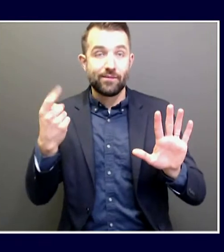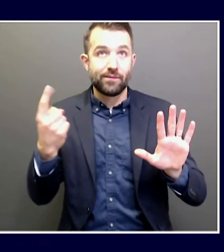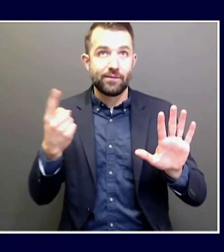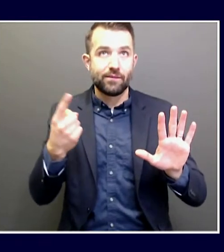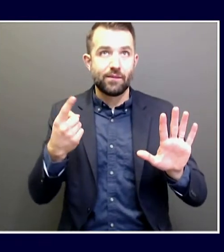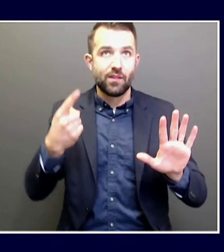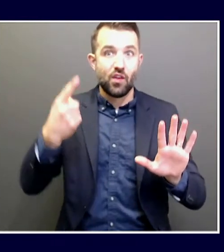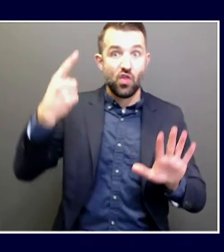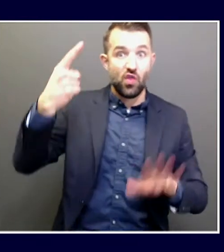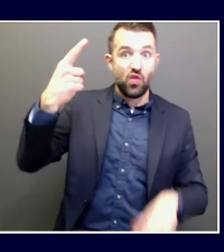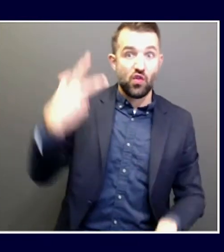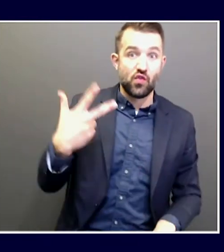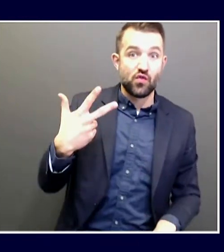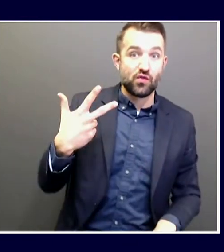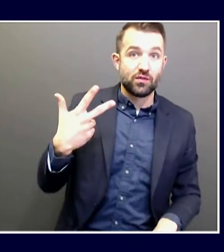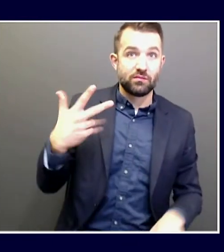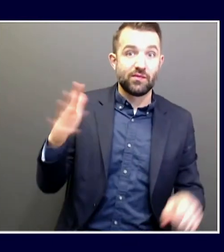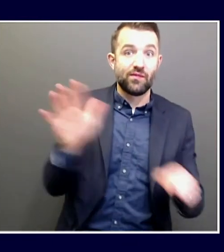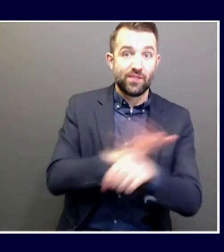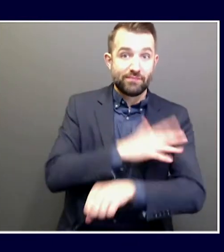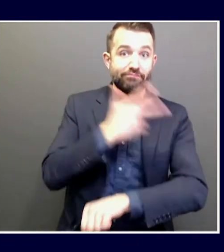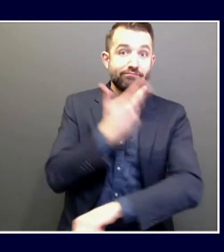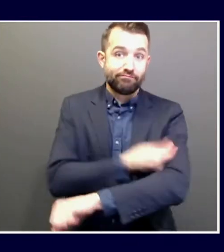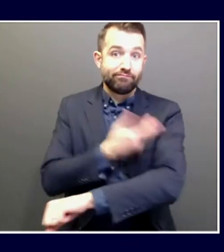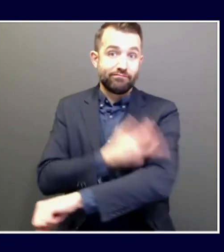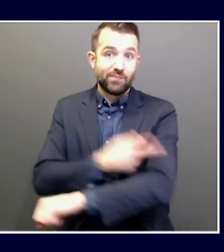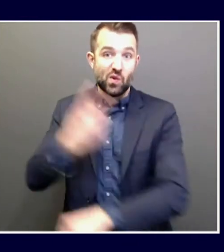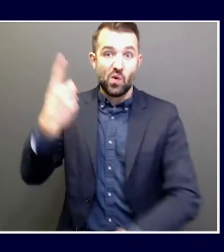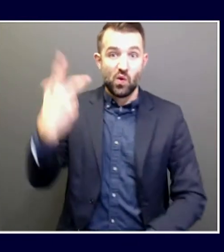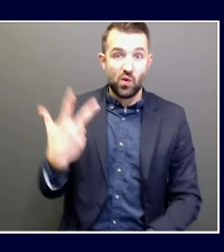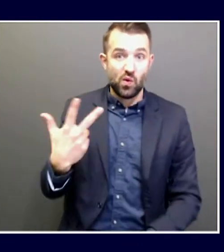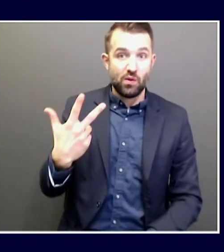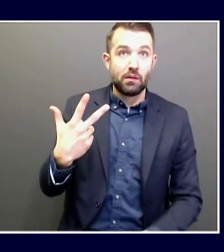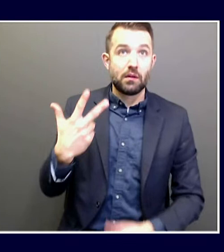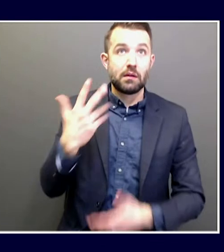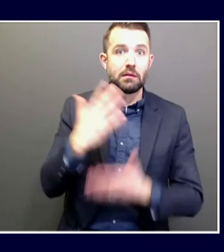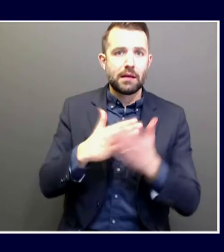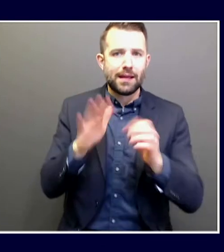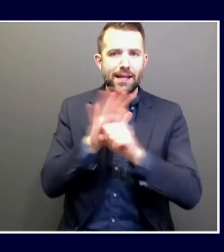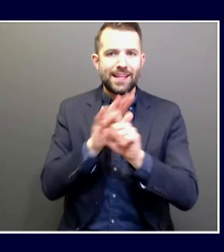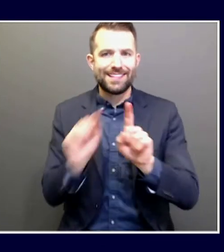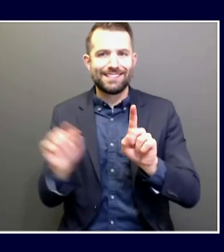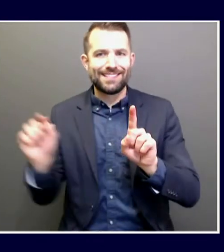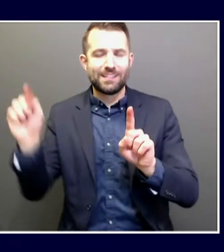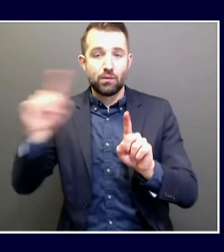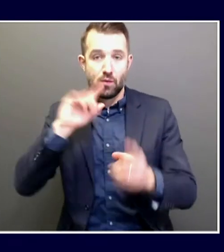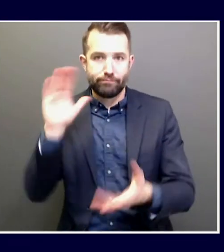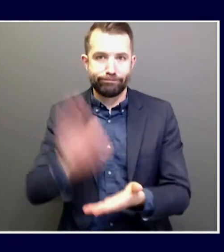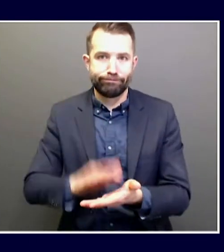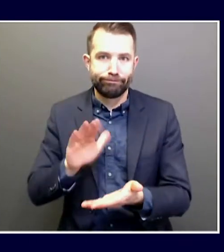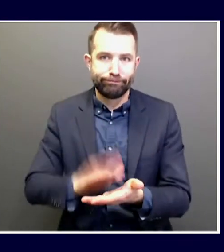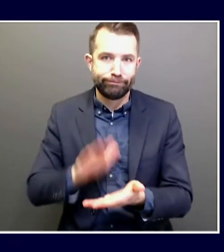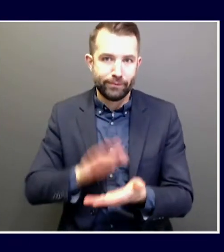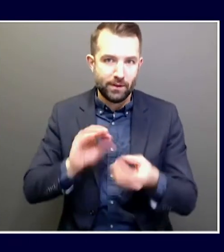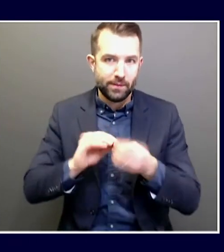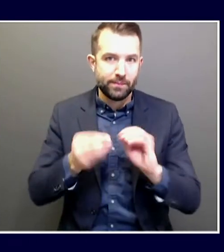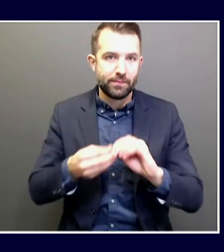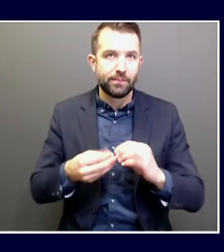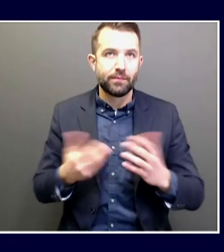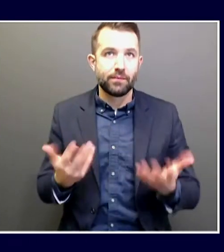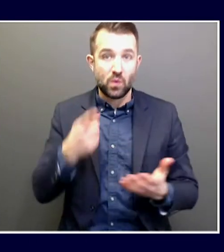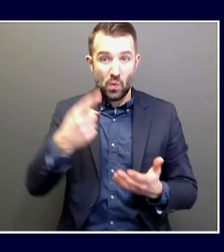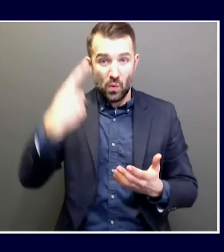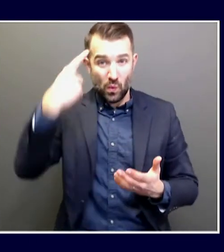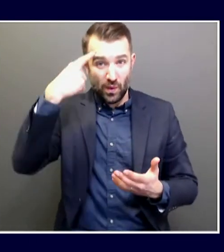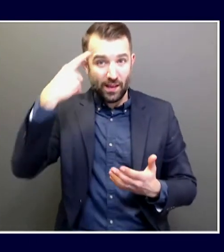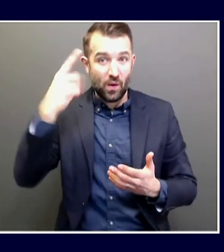rural parts of our state. Are you hopeful that number will increase? And do you think that having a vaccination number that low during this current